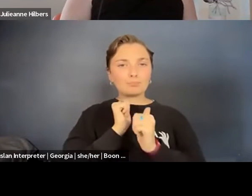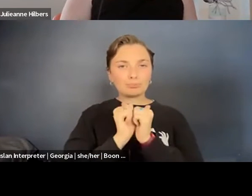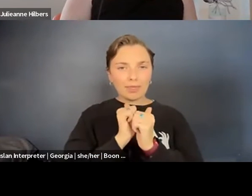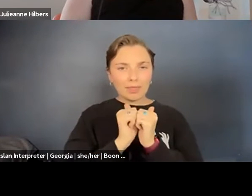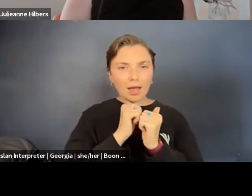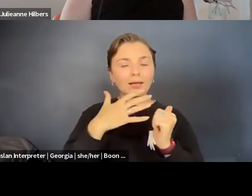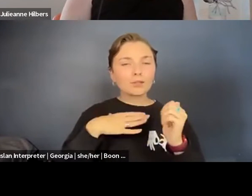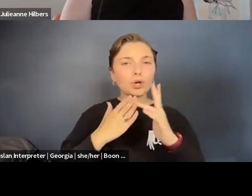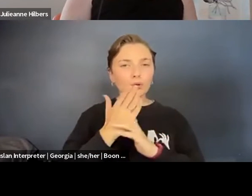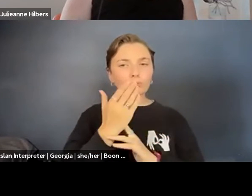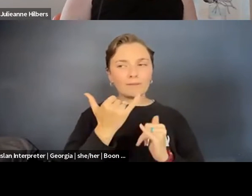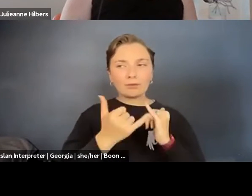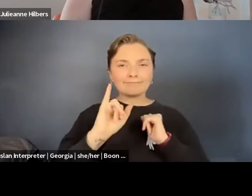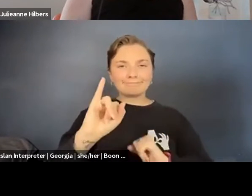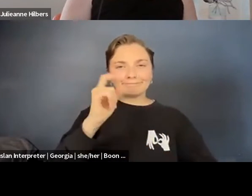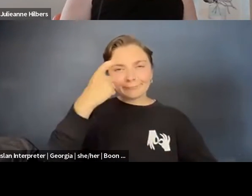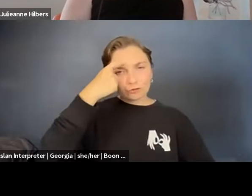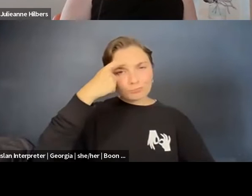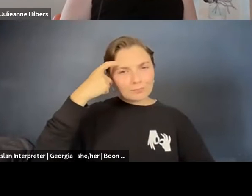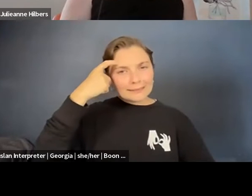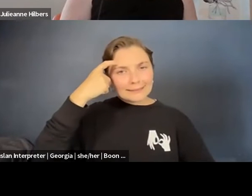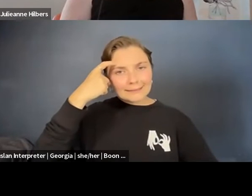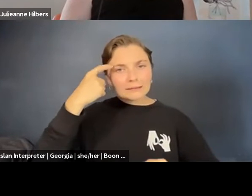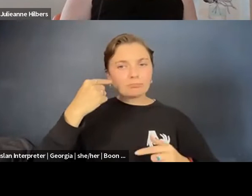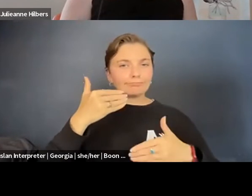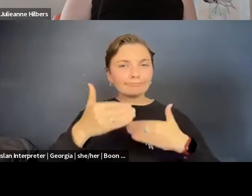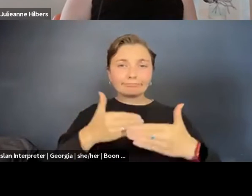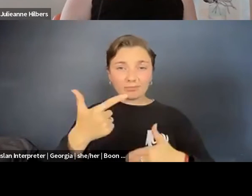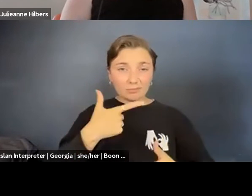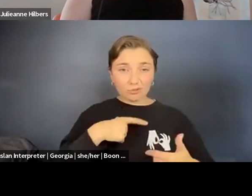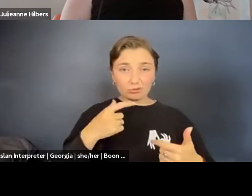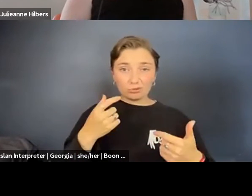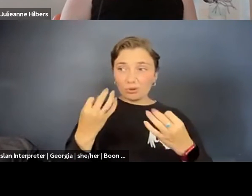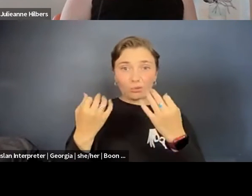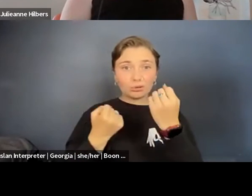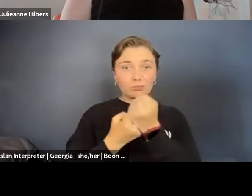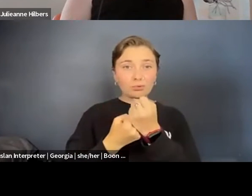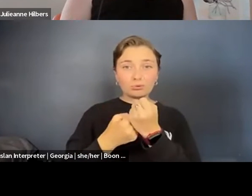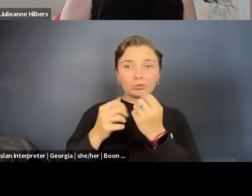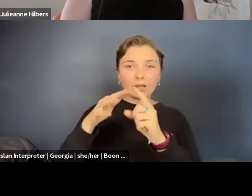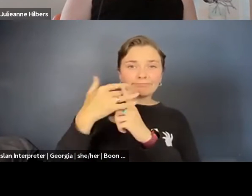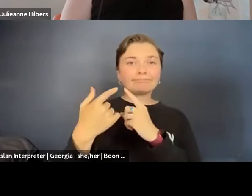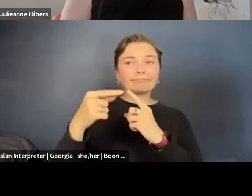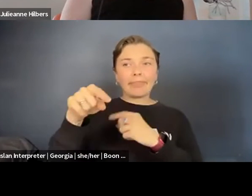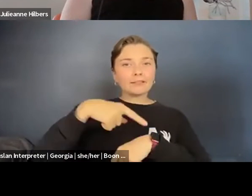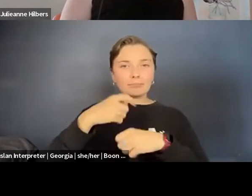some pretty traumatic stuff because basically just didn't have the support that he needed at that particular